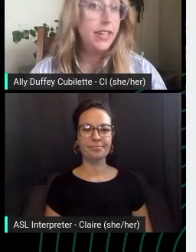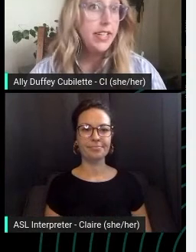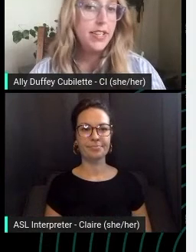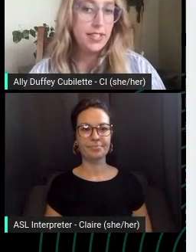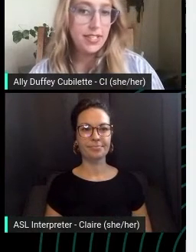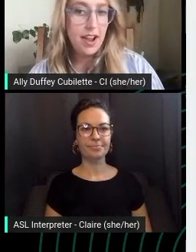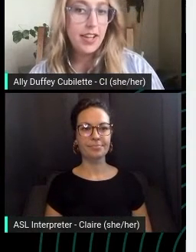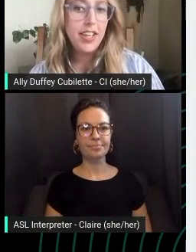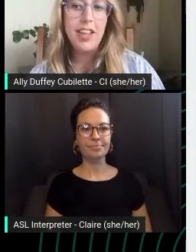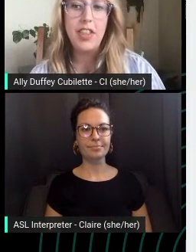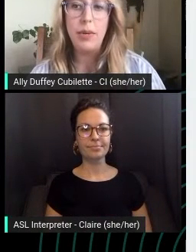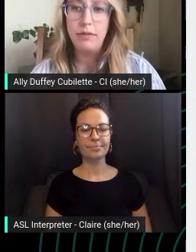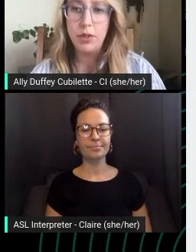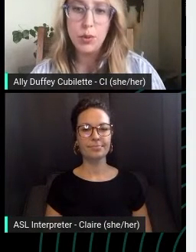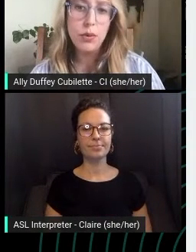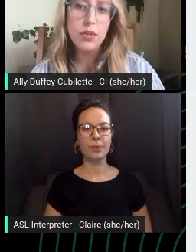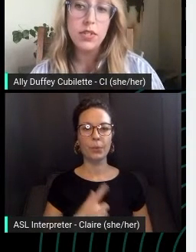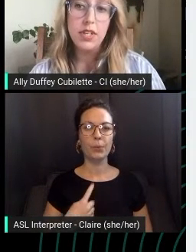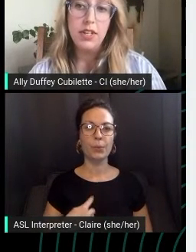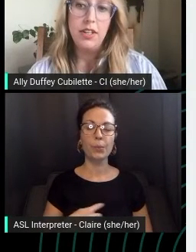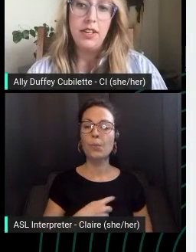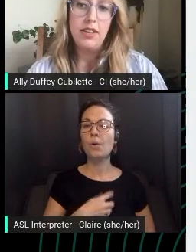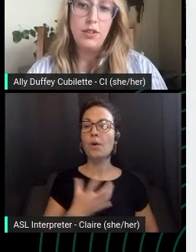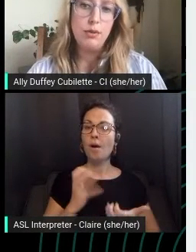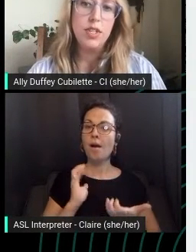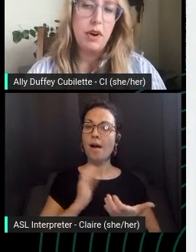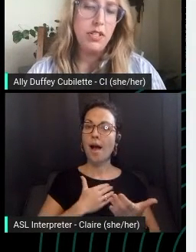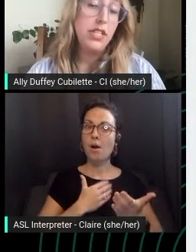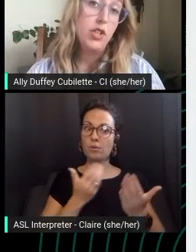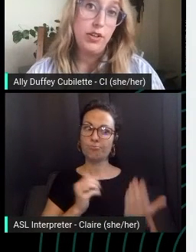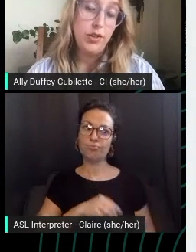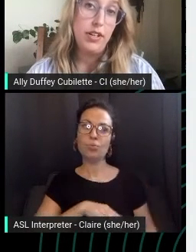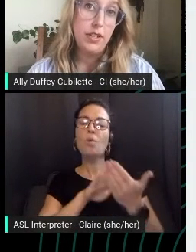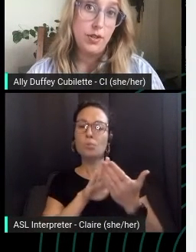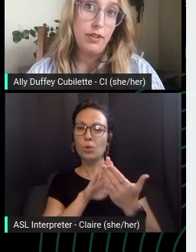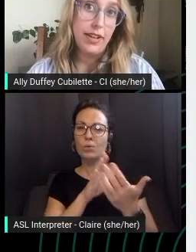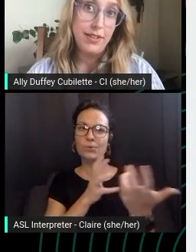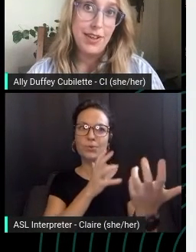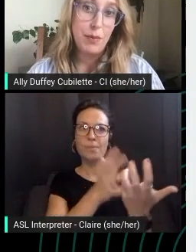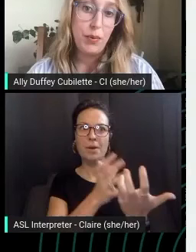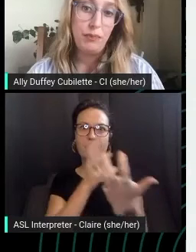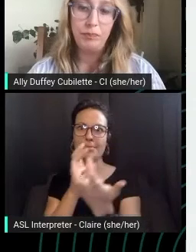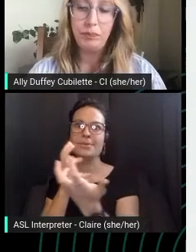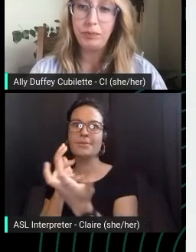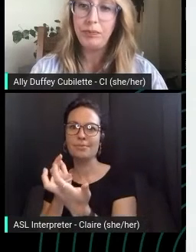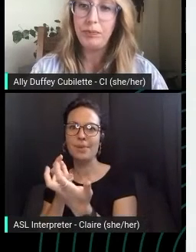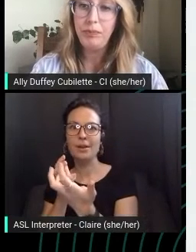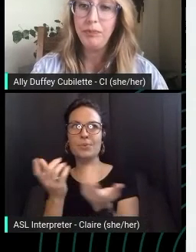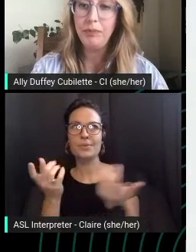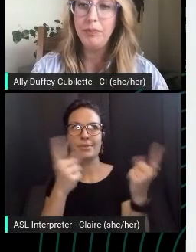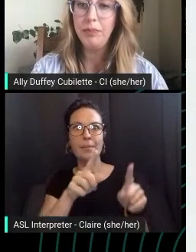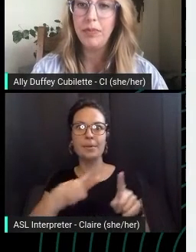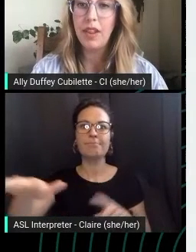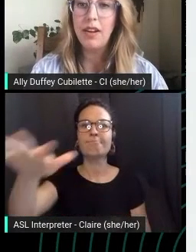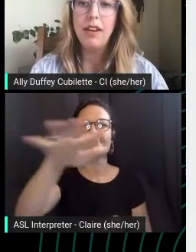sure our technique isn't slacking and that we have the tools to respond to the changing digital landscape.